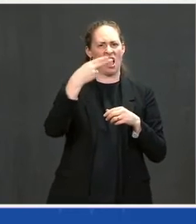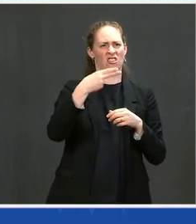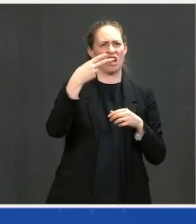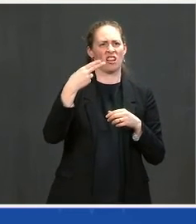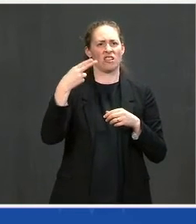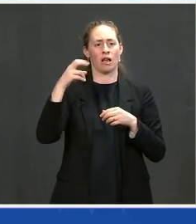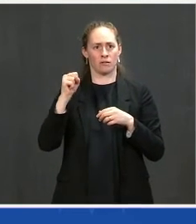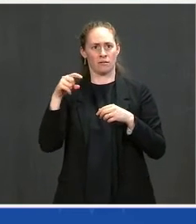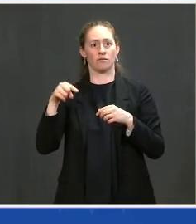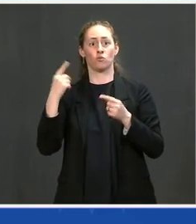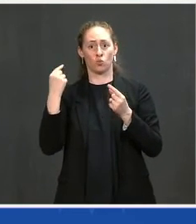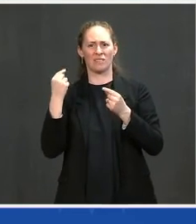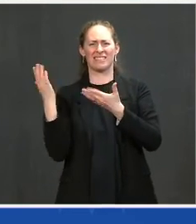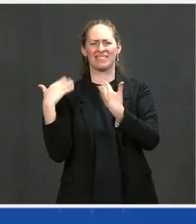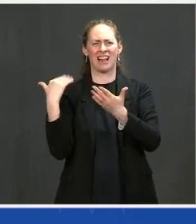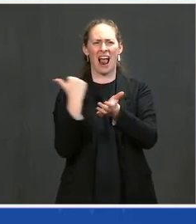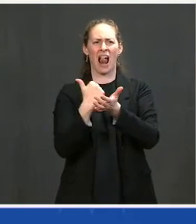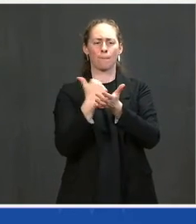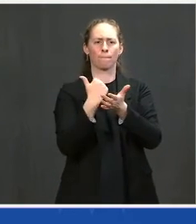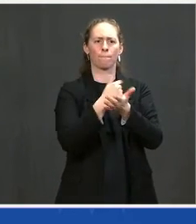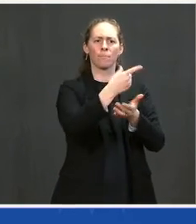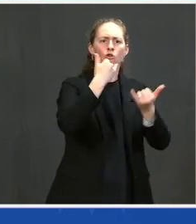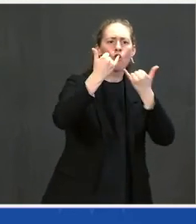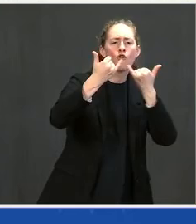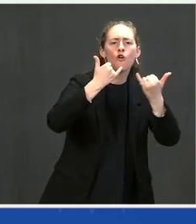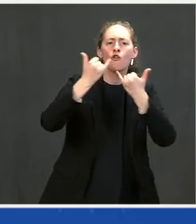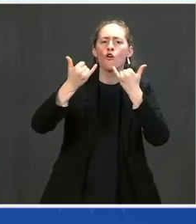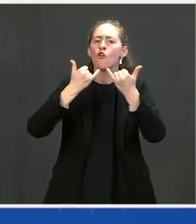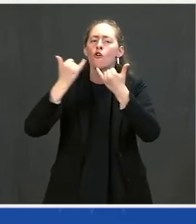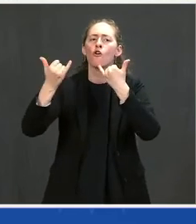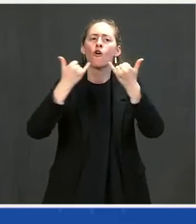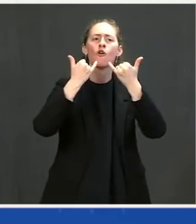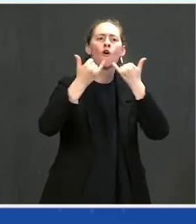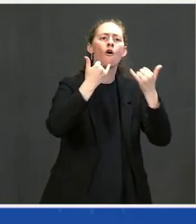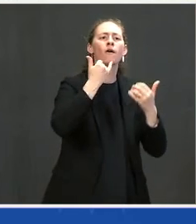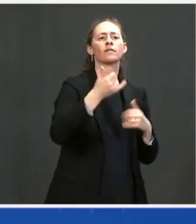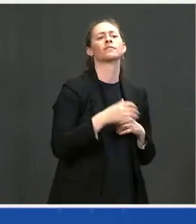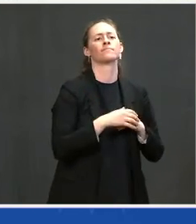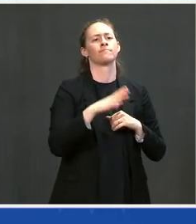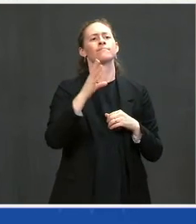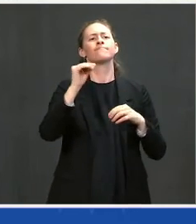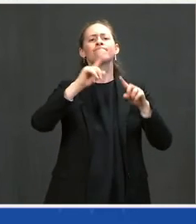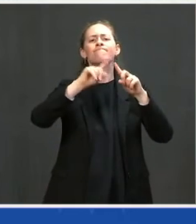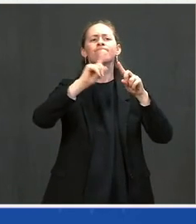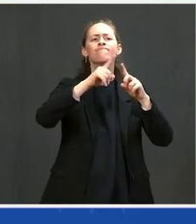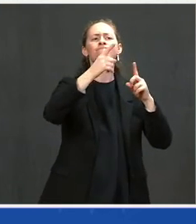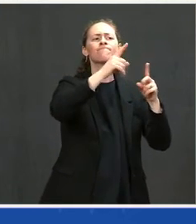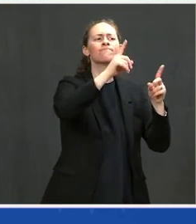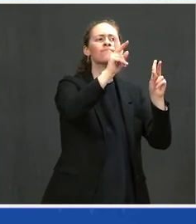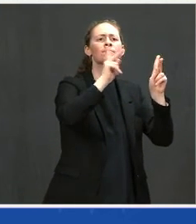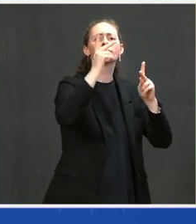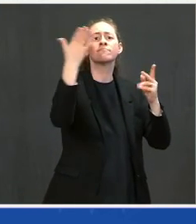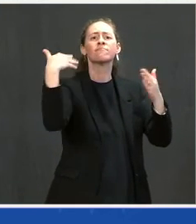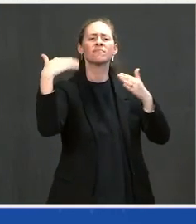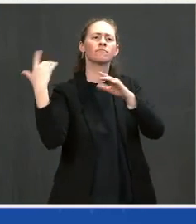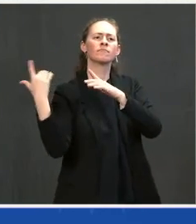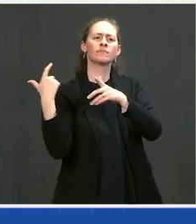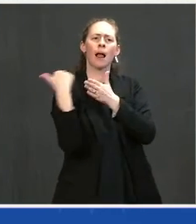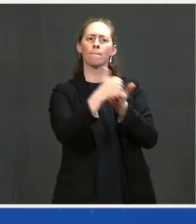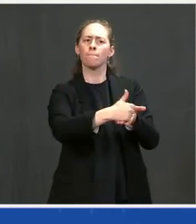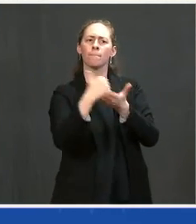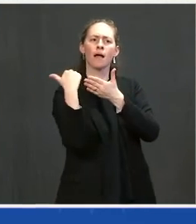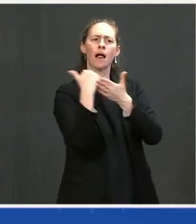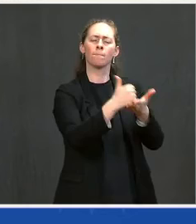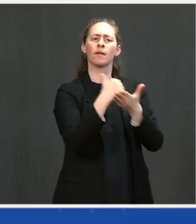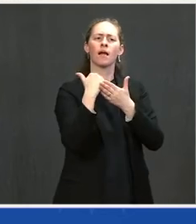calls. We're in the process of rearranging and providing for the personnel needed to get that done. But I admire